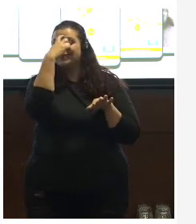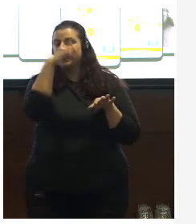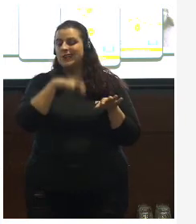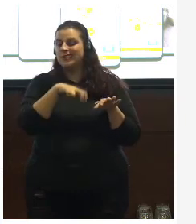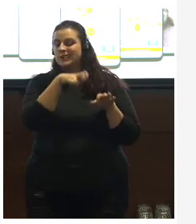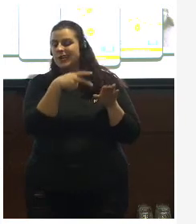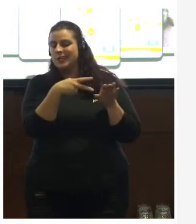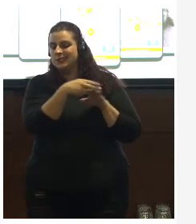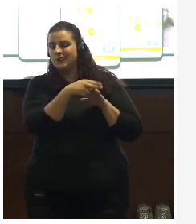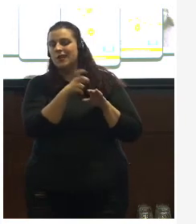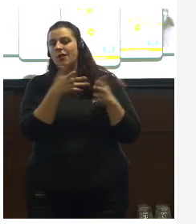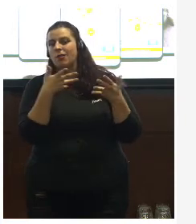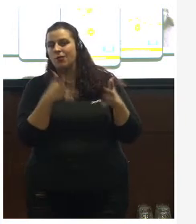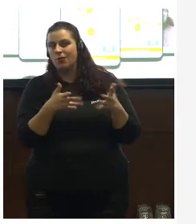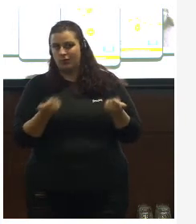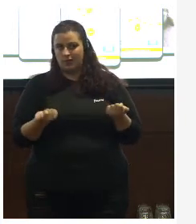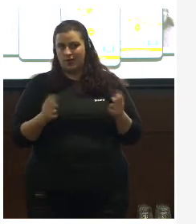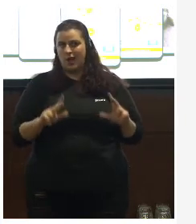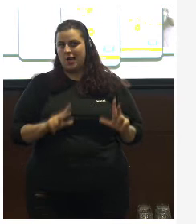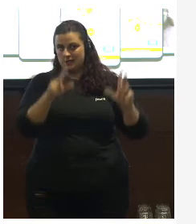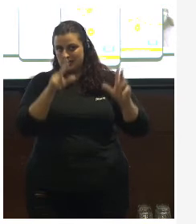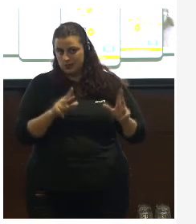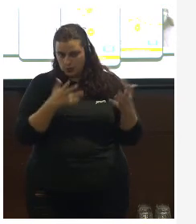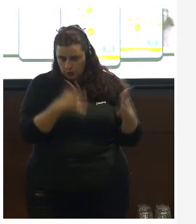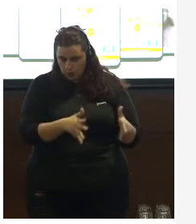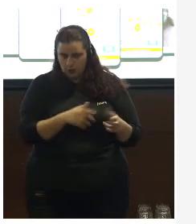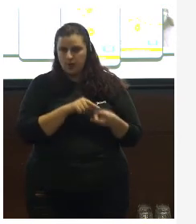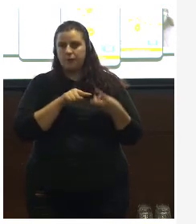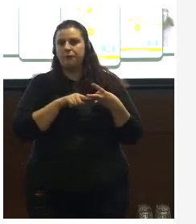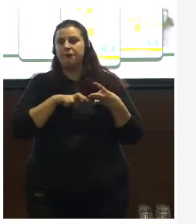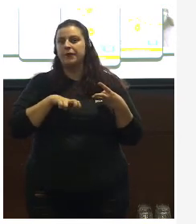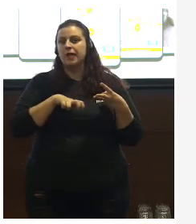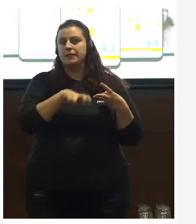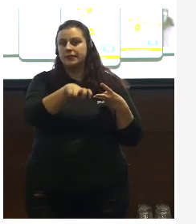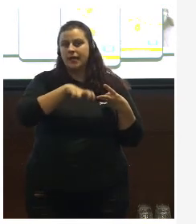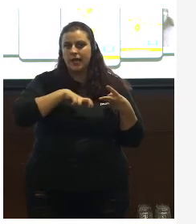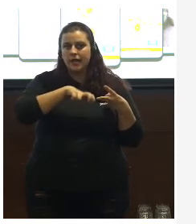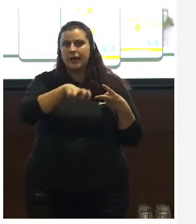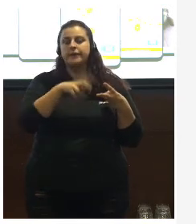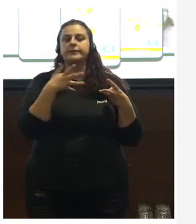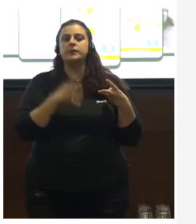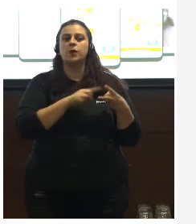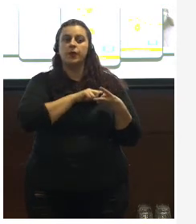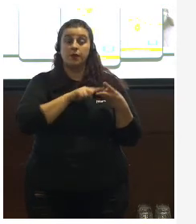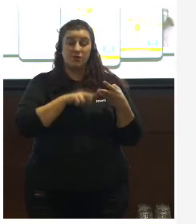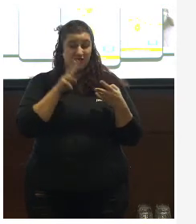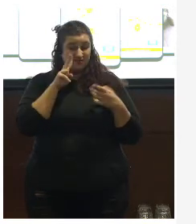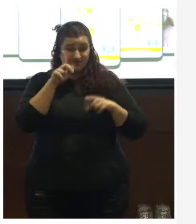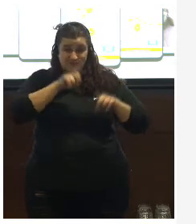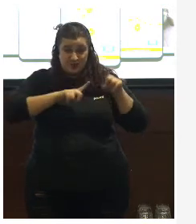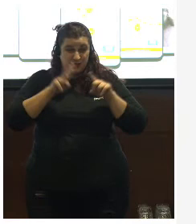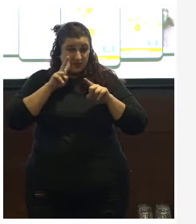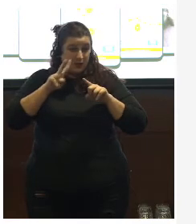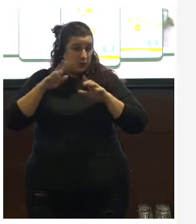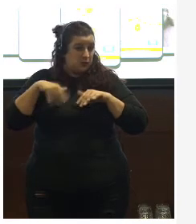the elevators? Where are the steps? The biggest issue that I found for the past 2 years is the complete lack of accessible